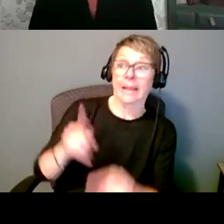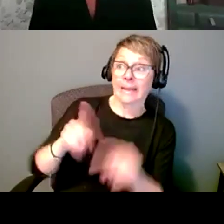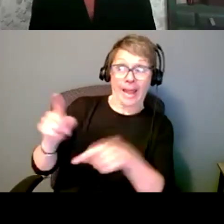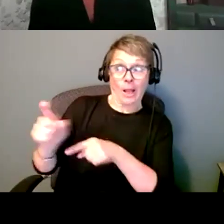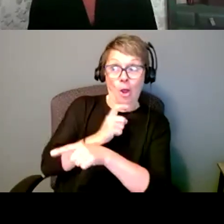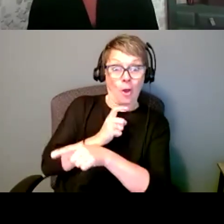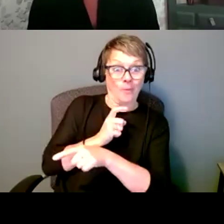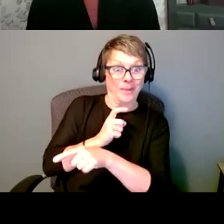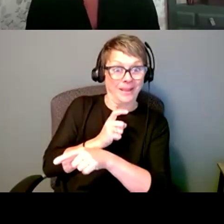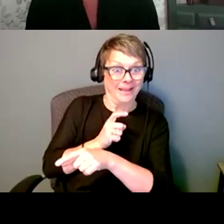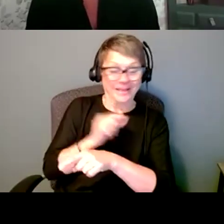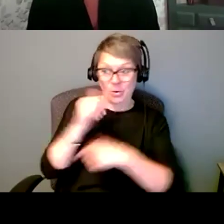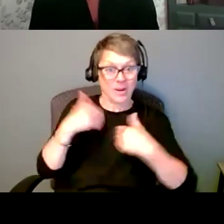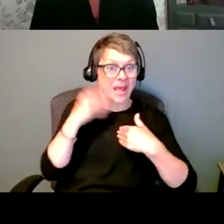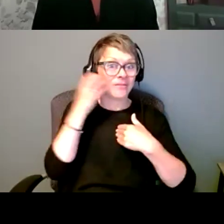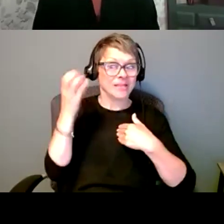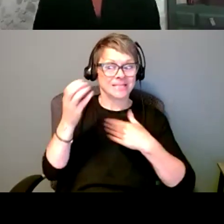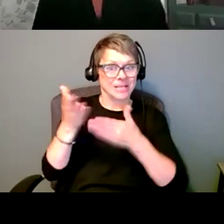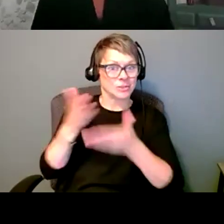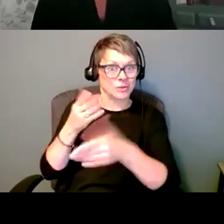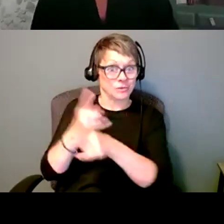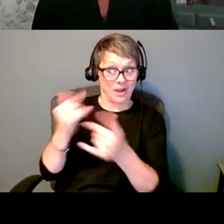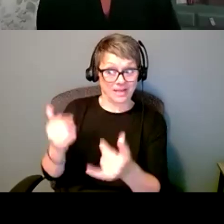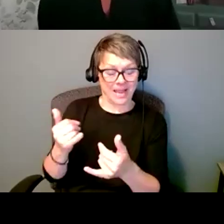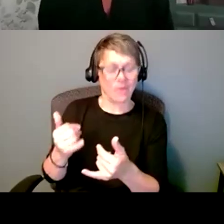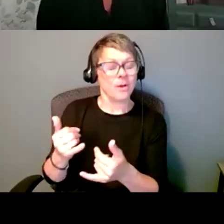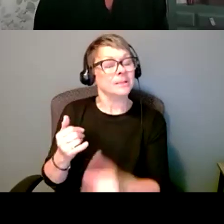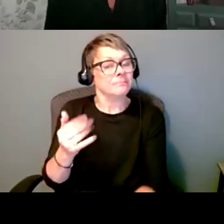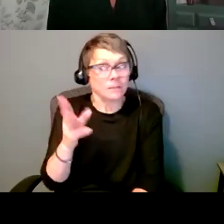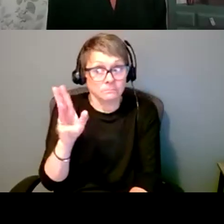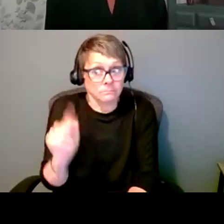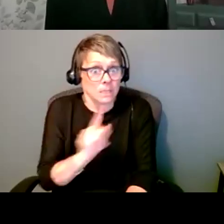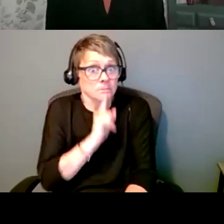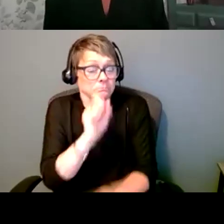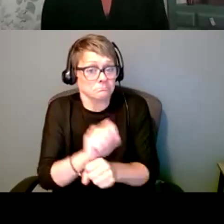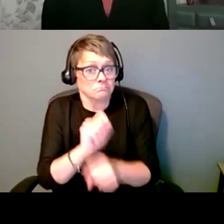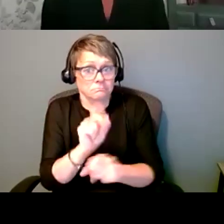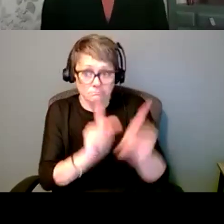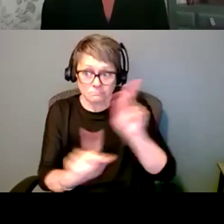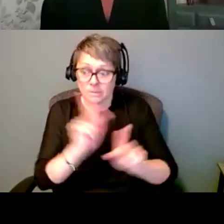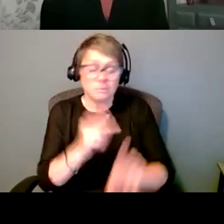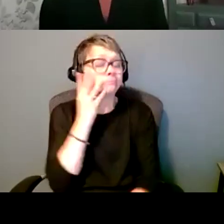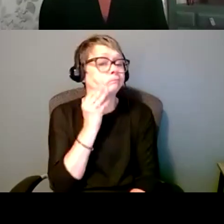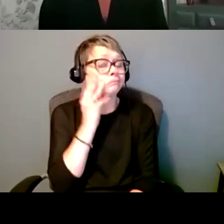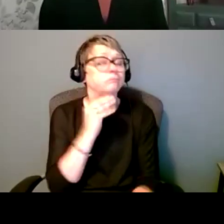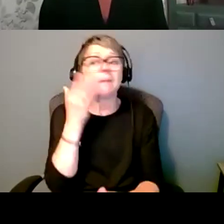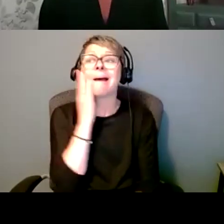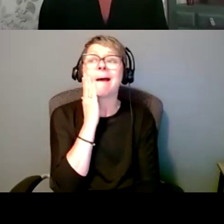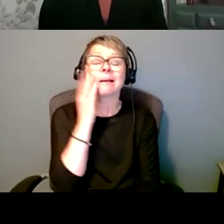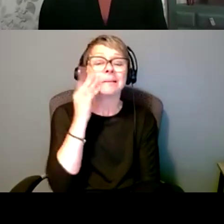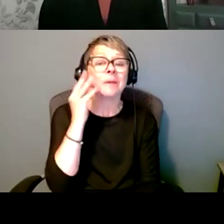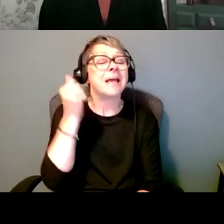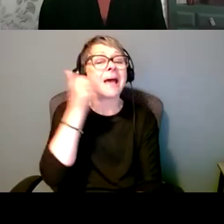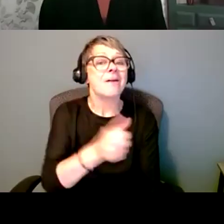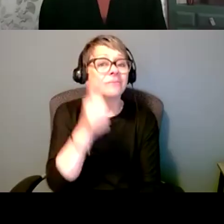because we don't have any cell service where I am right now, no, and that is a reality for a lot of folks, and particularly when we're thinking about designing a